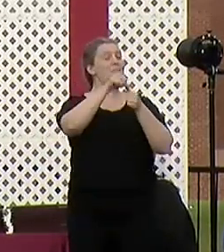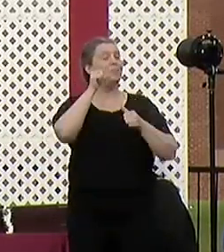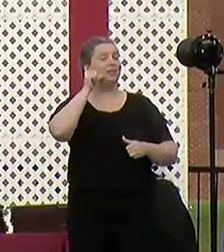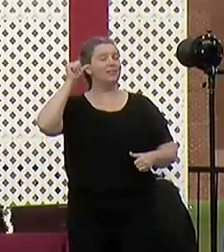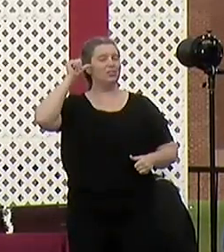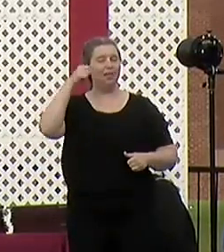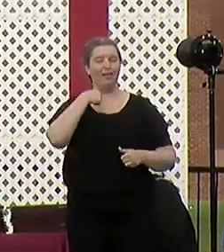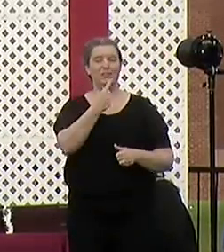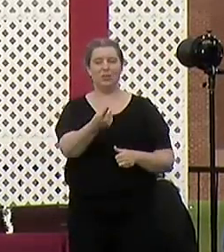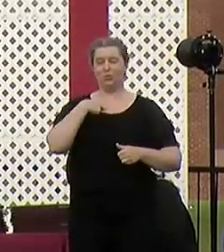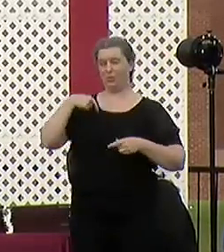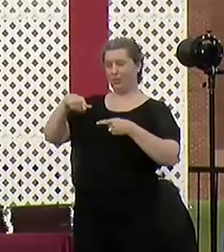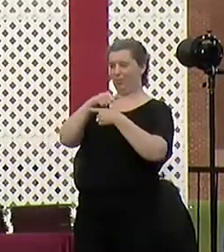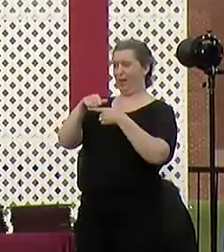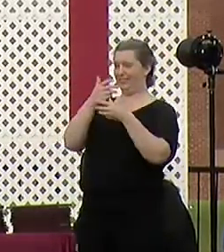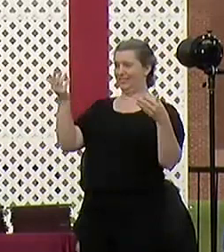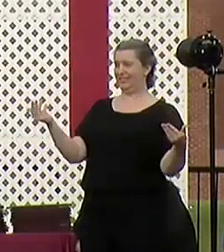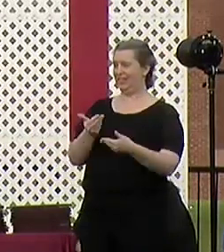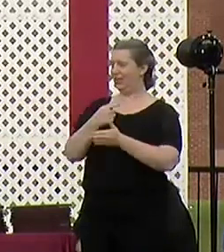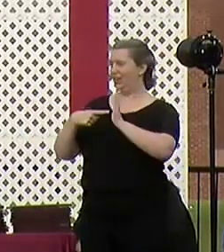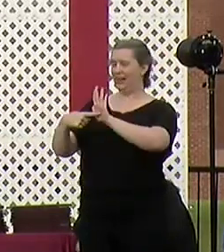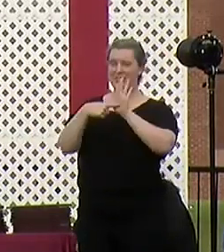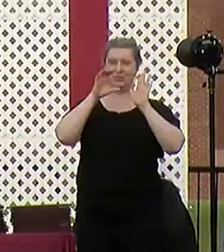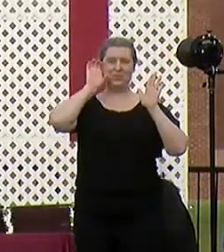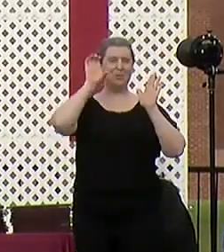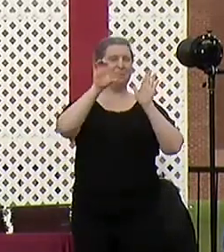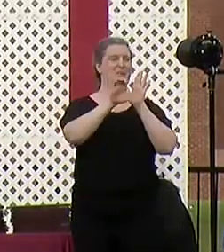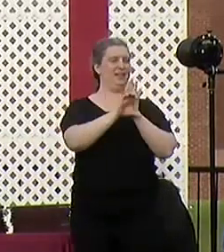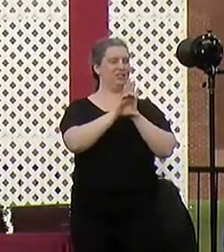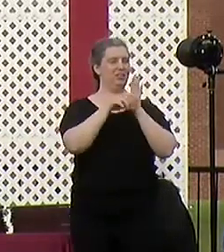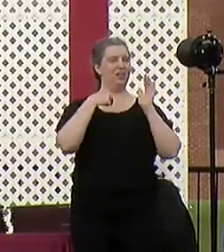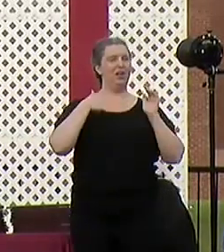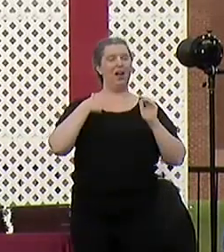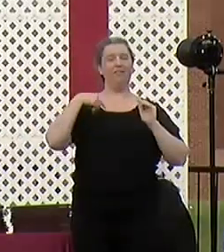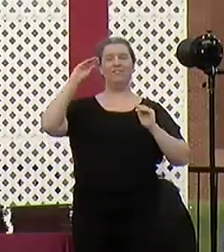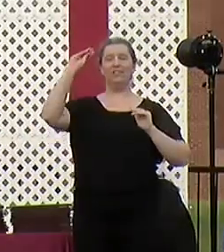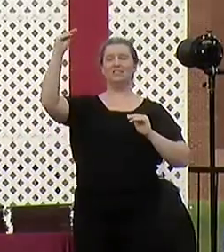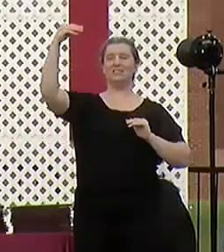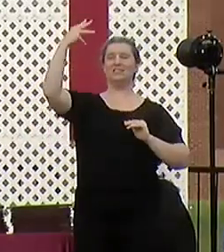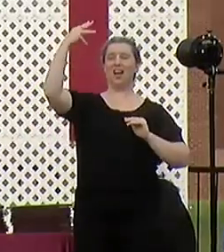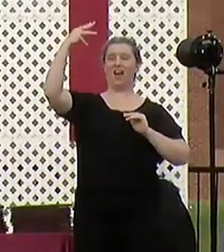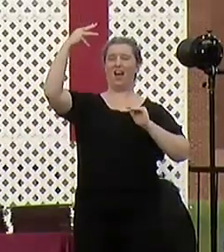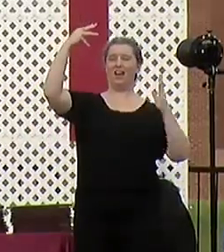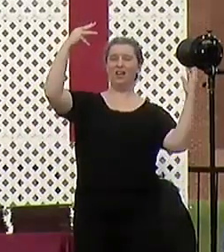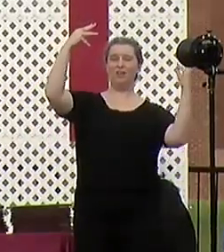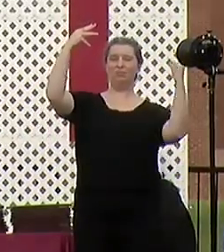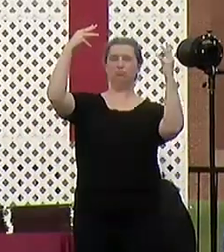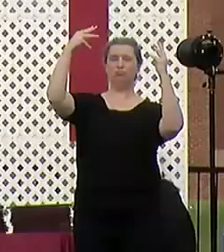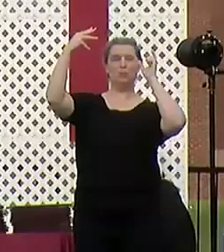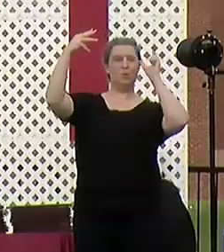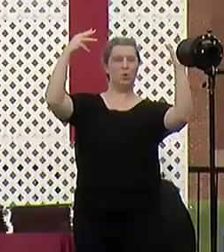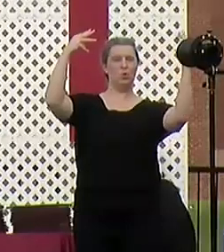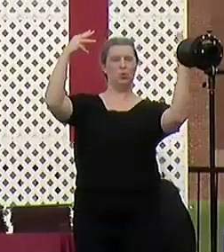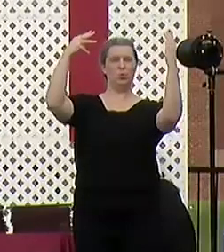yesterday when we were at rehearsal and I showed you the picture of the crescent sun that was being eclipsed by the